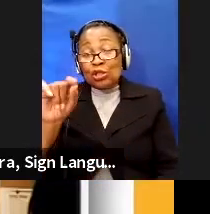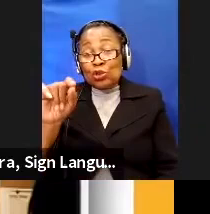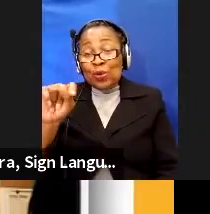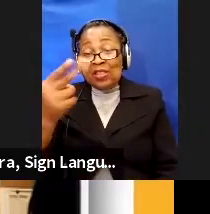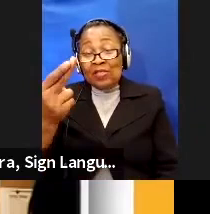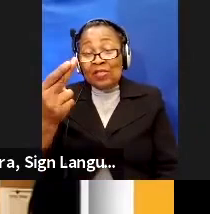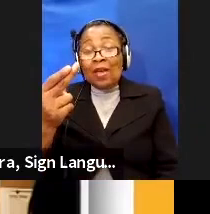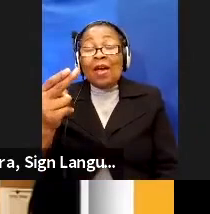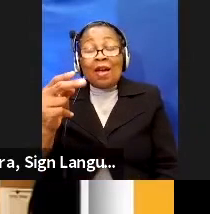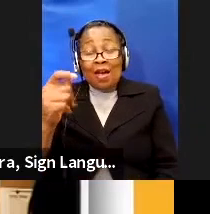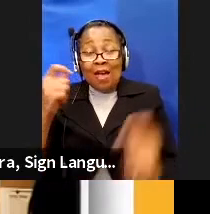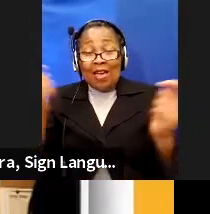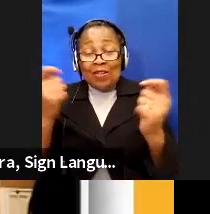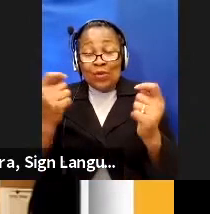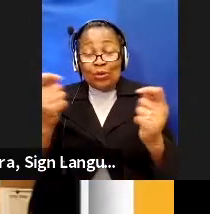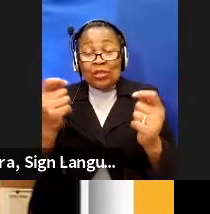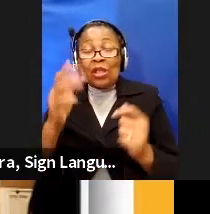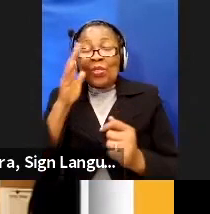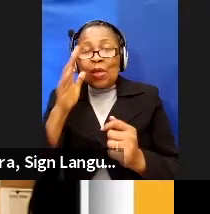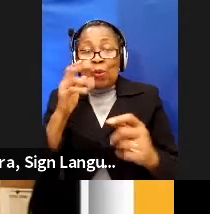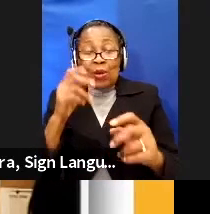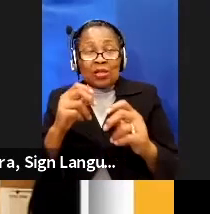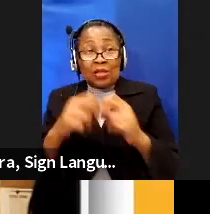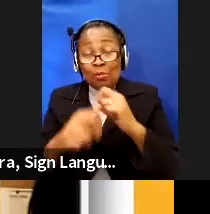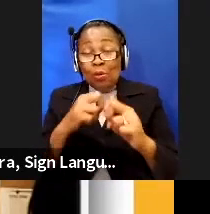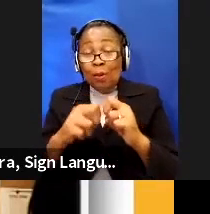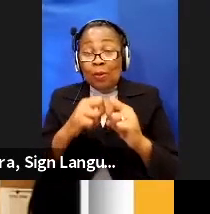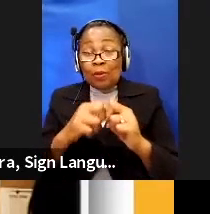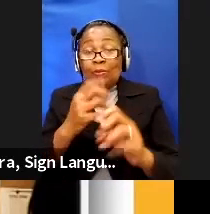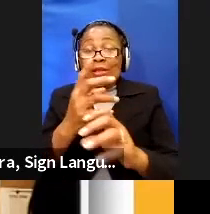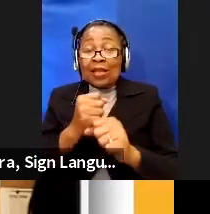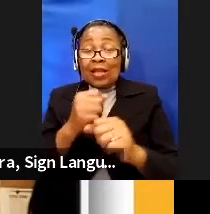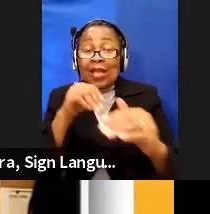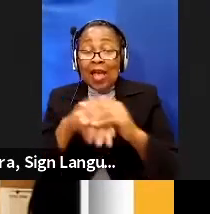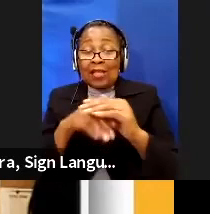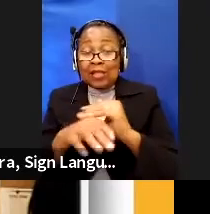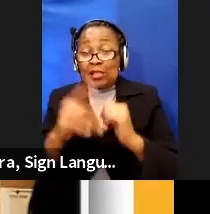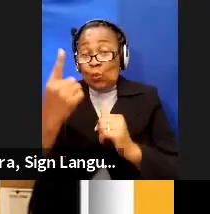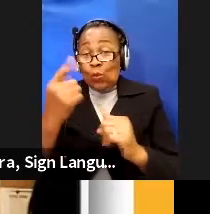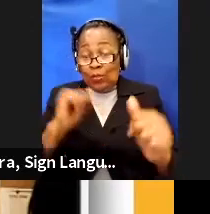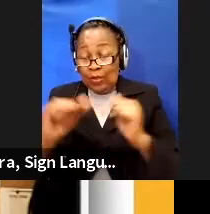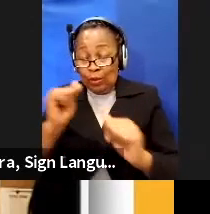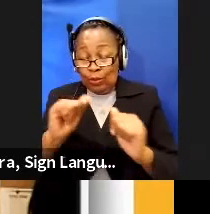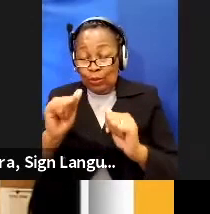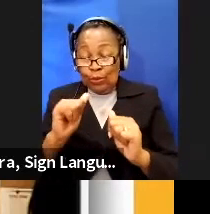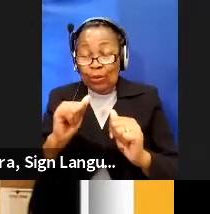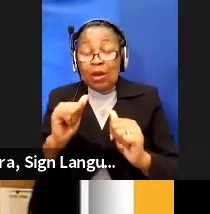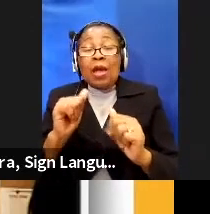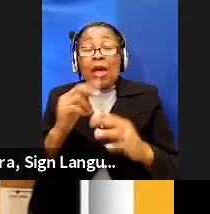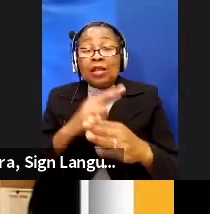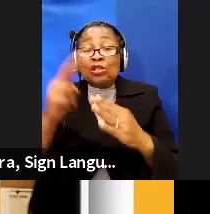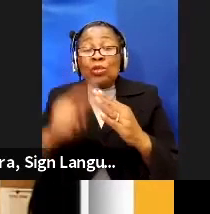around, there was an issue that I had with getting access at a theater. And as a result of